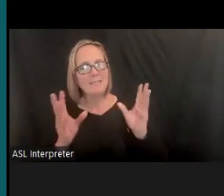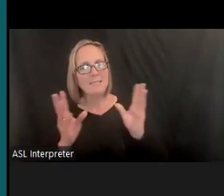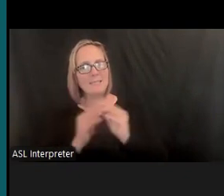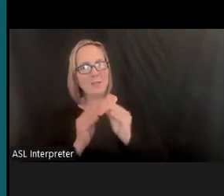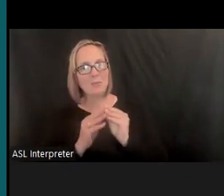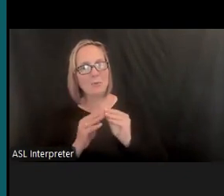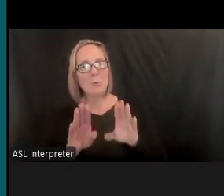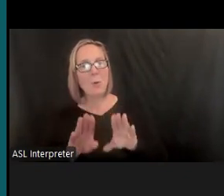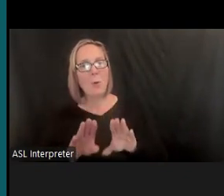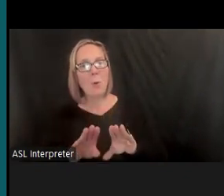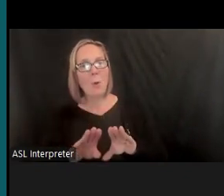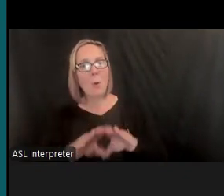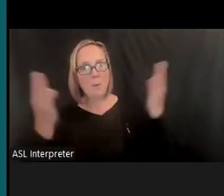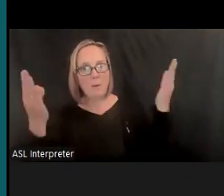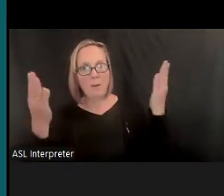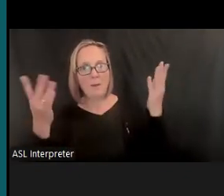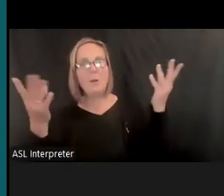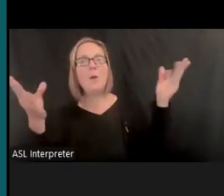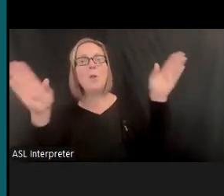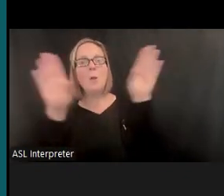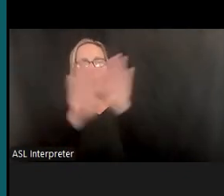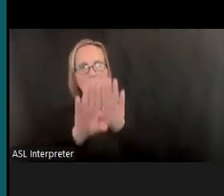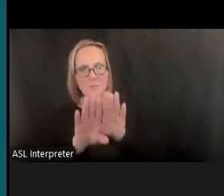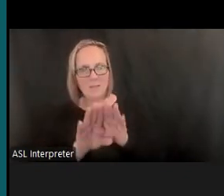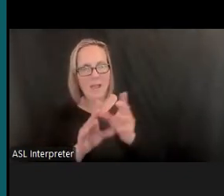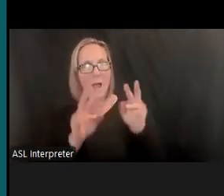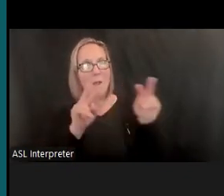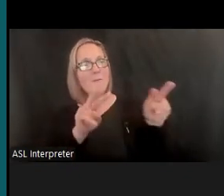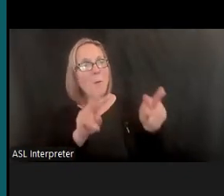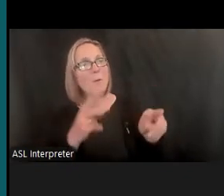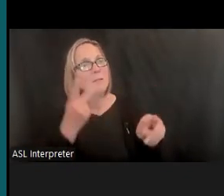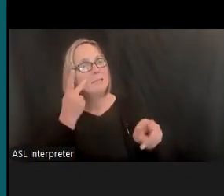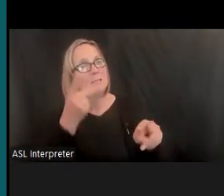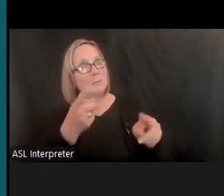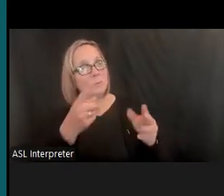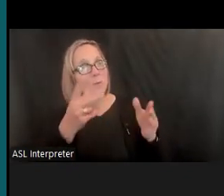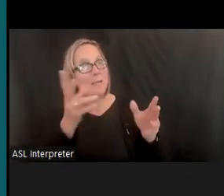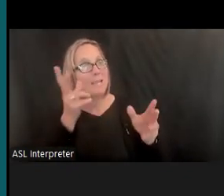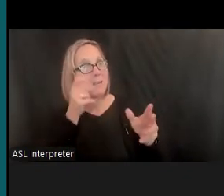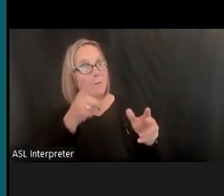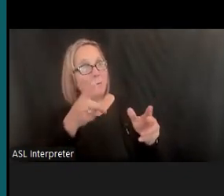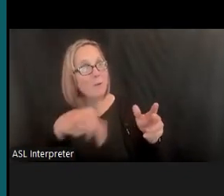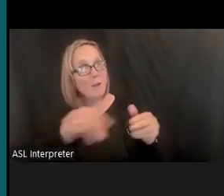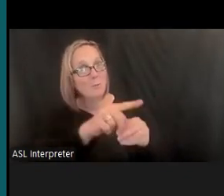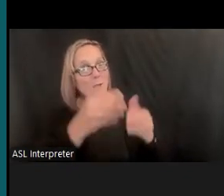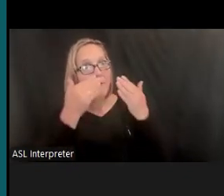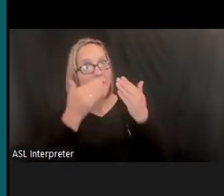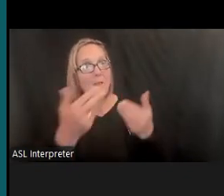forward to hearing from people next week. Thank you for your time in joining us tonight.